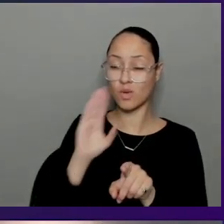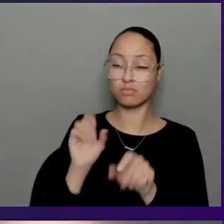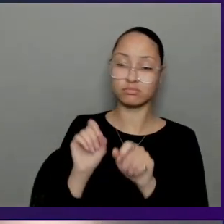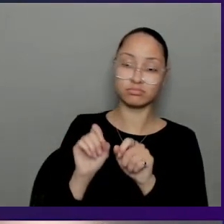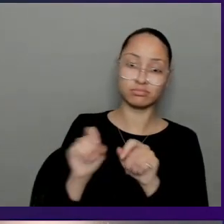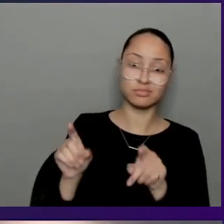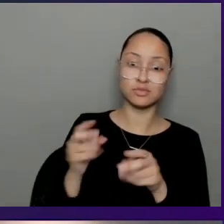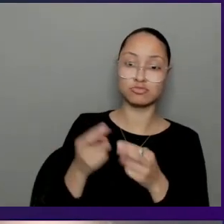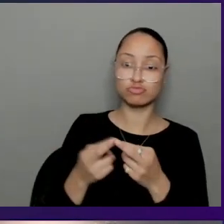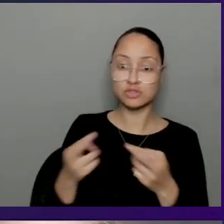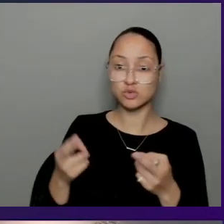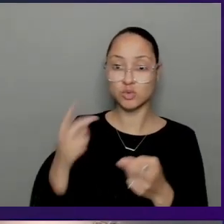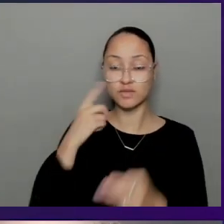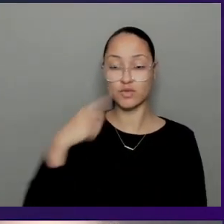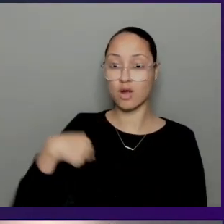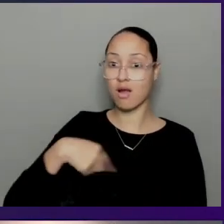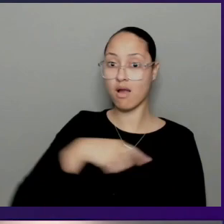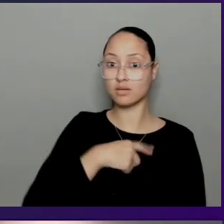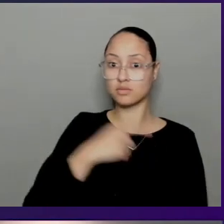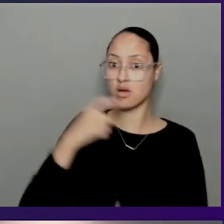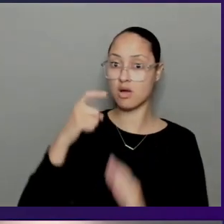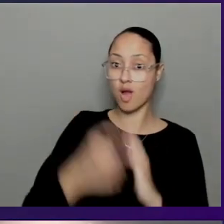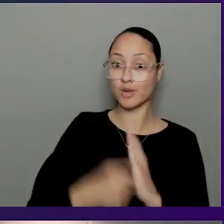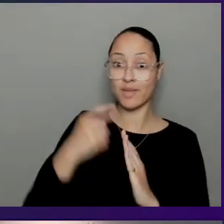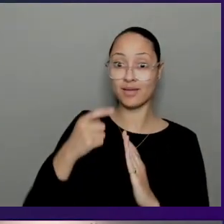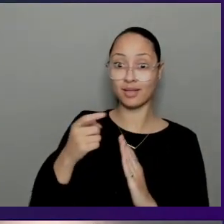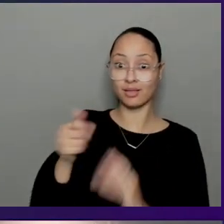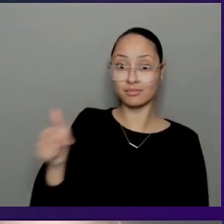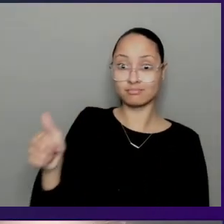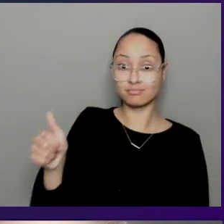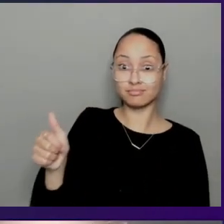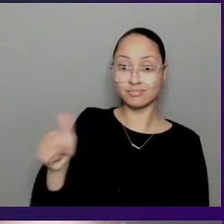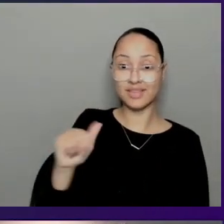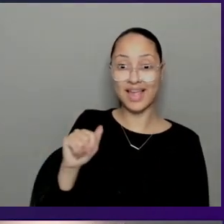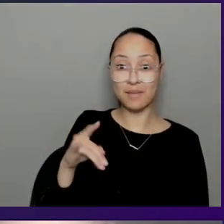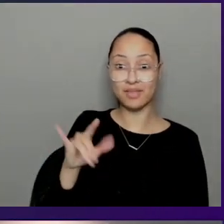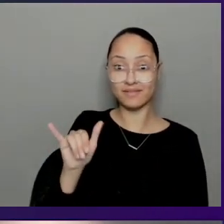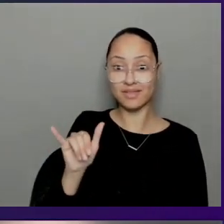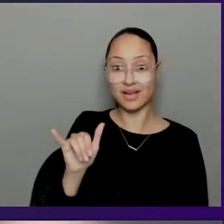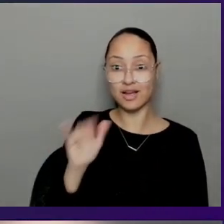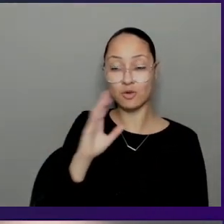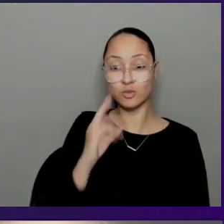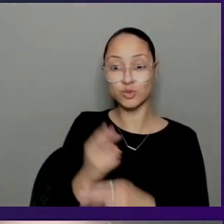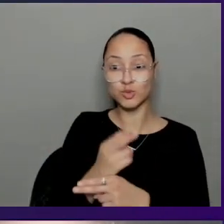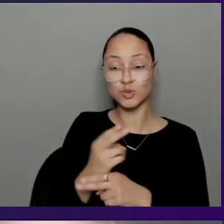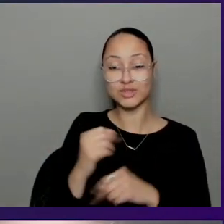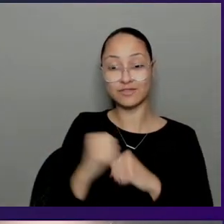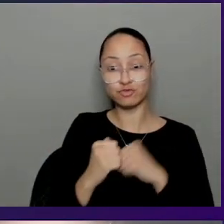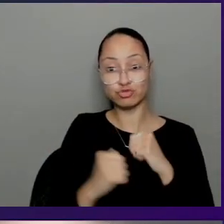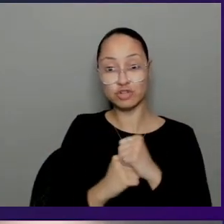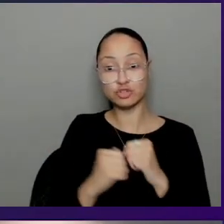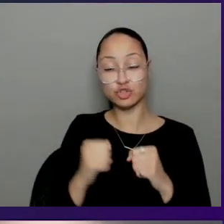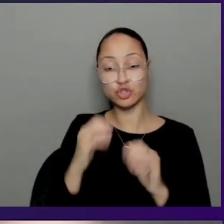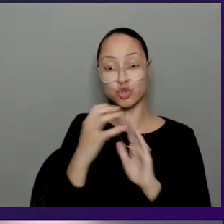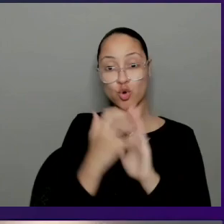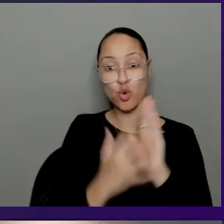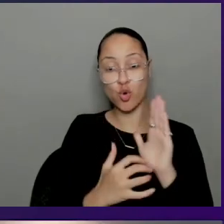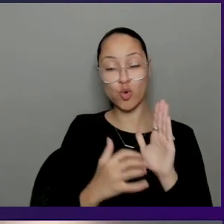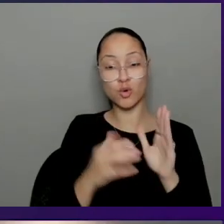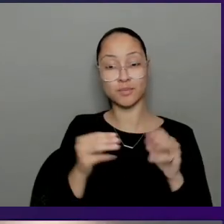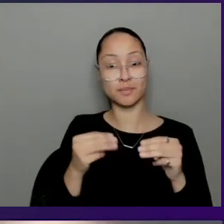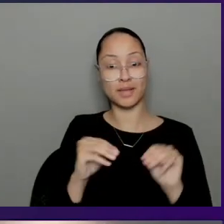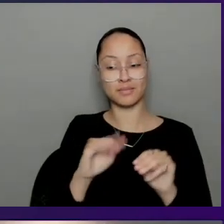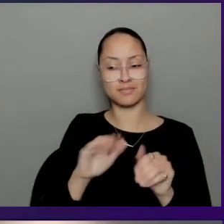resources for us automatically. It uses infrastructure as code mechanism behind the scenes